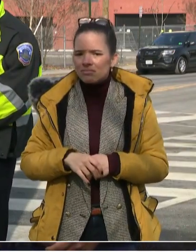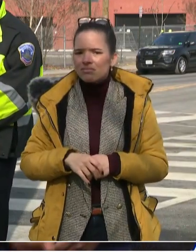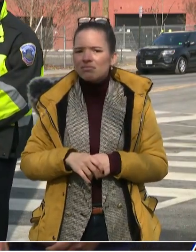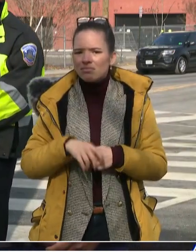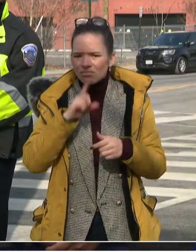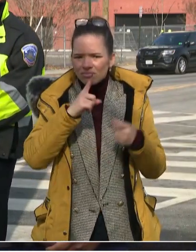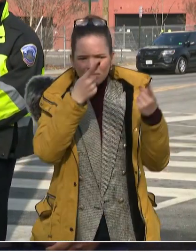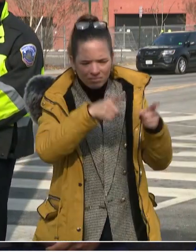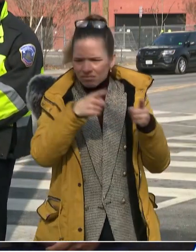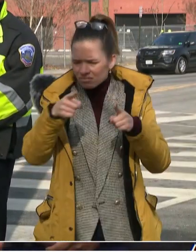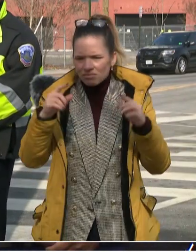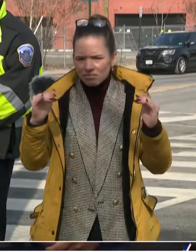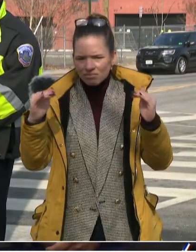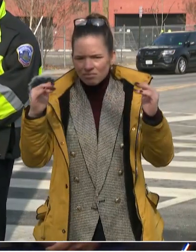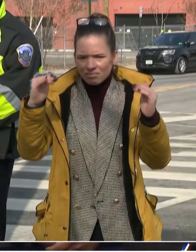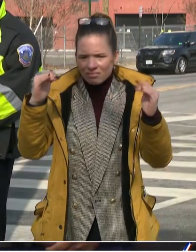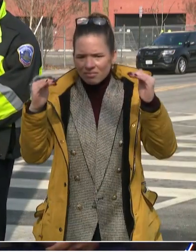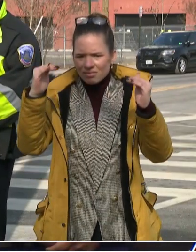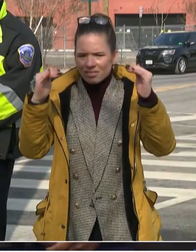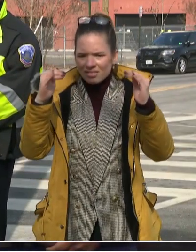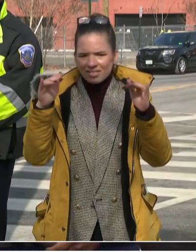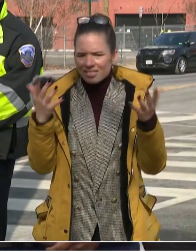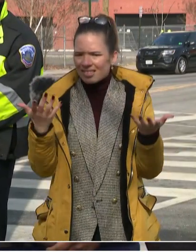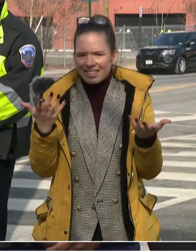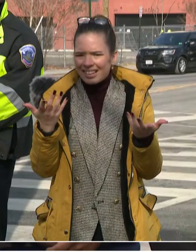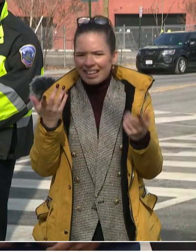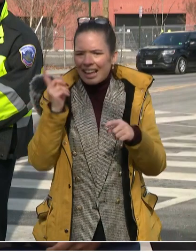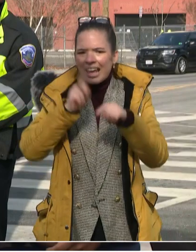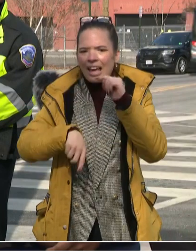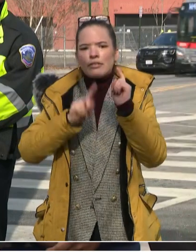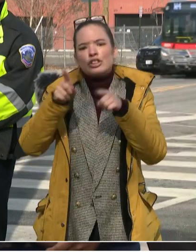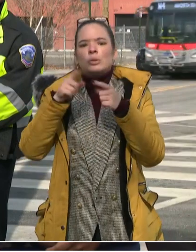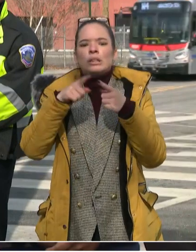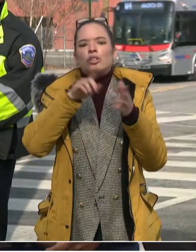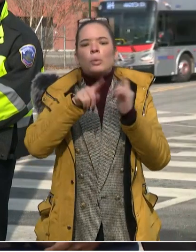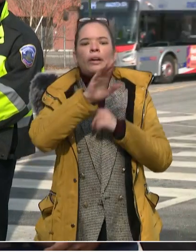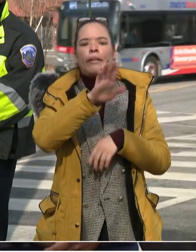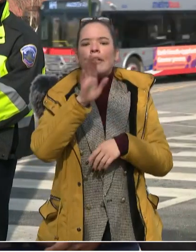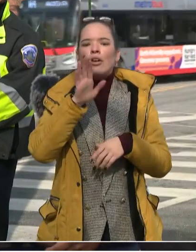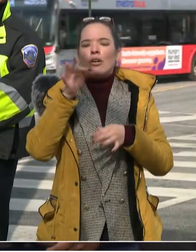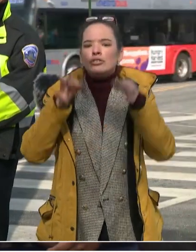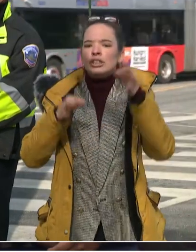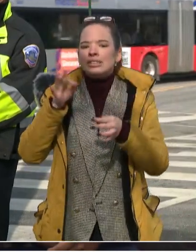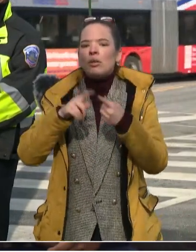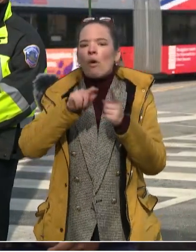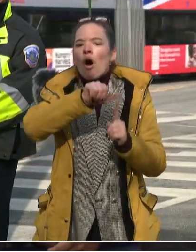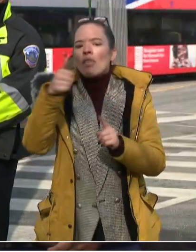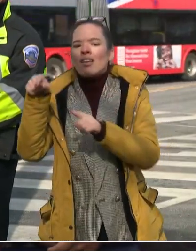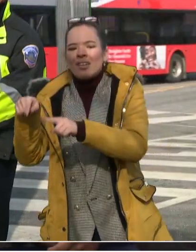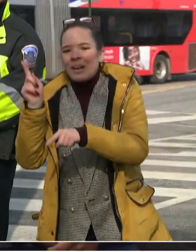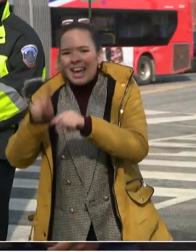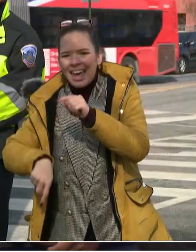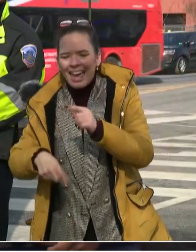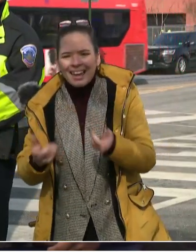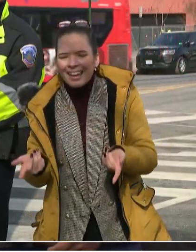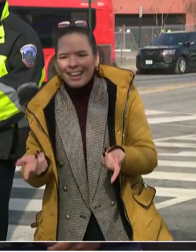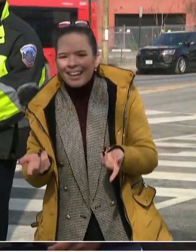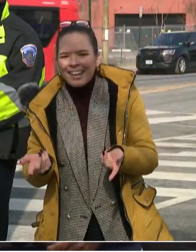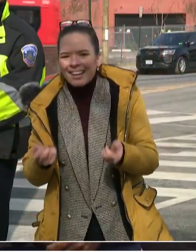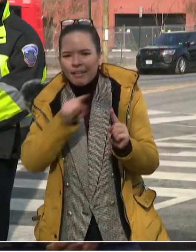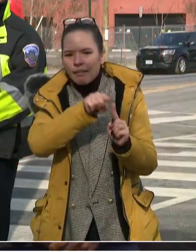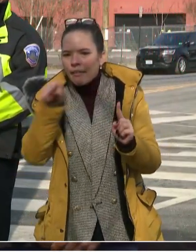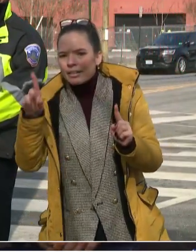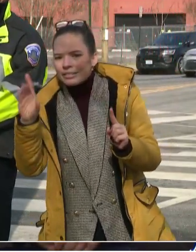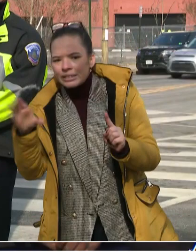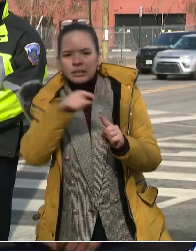into a D.C. court or Prince George's County court and talk about, well, what they did over in the other jurisdiction. There should be, fundamentally, there's a problem with